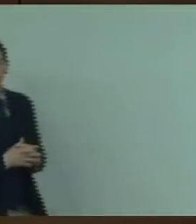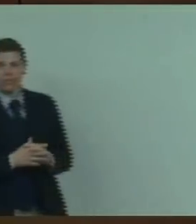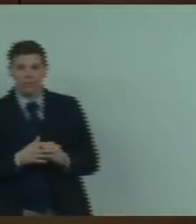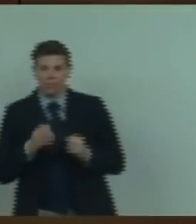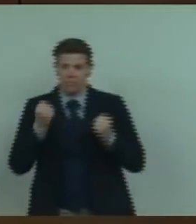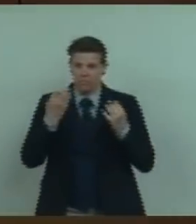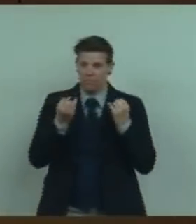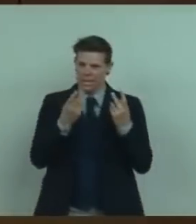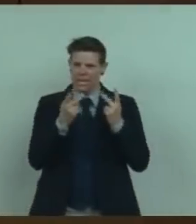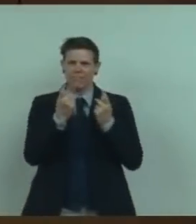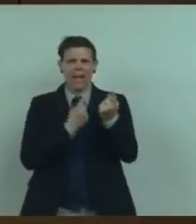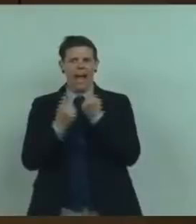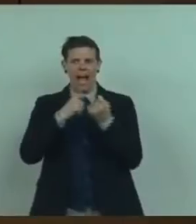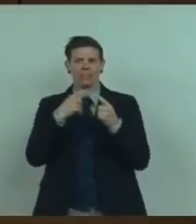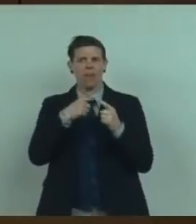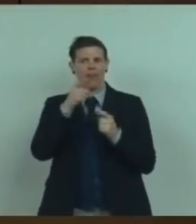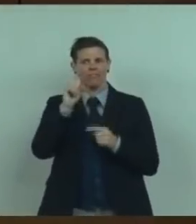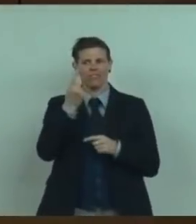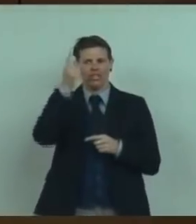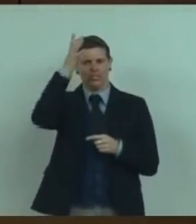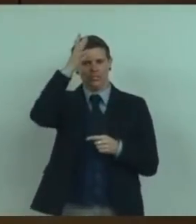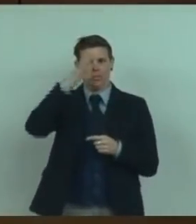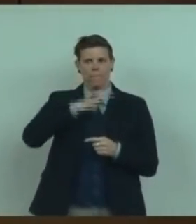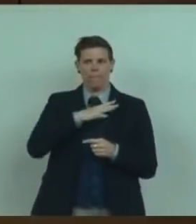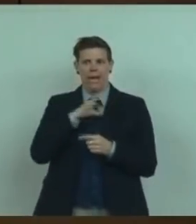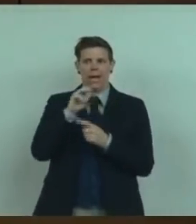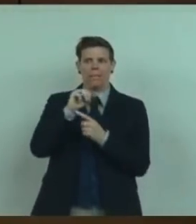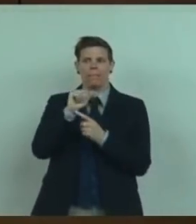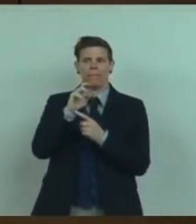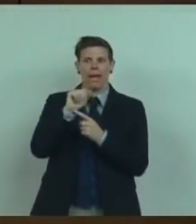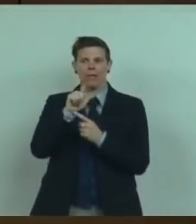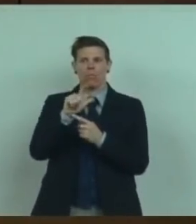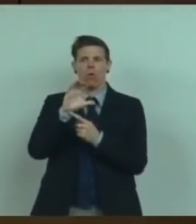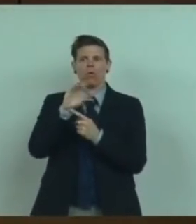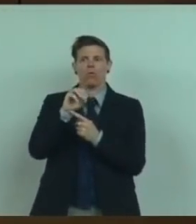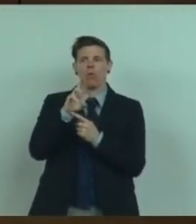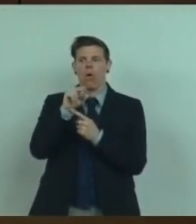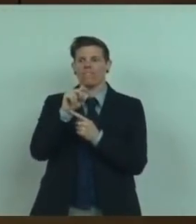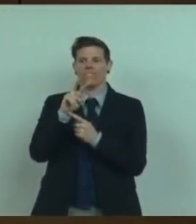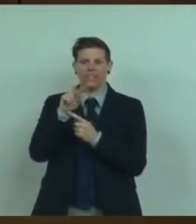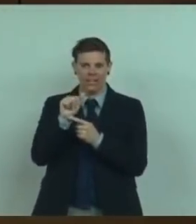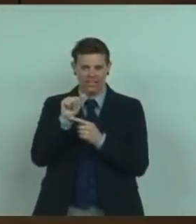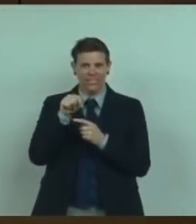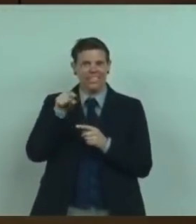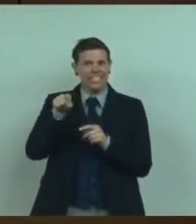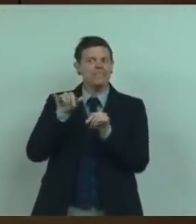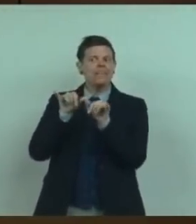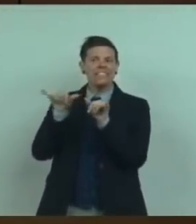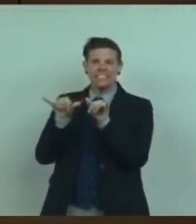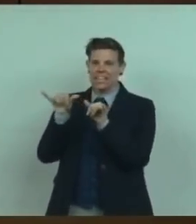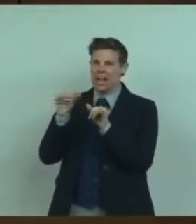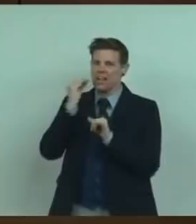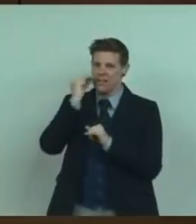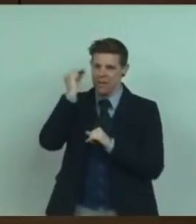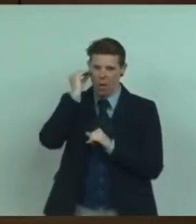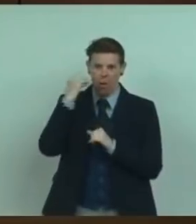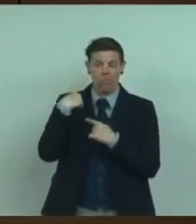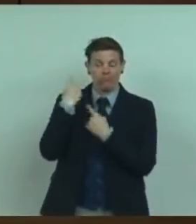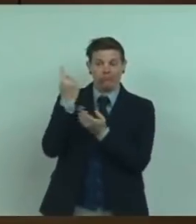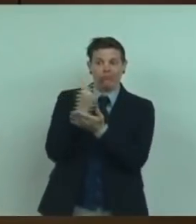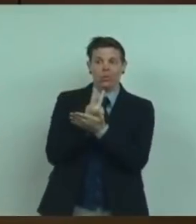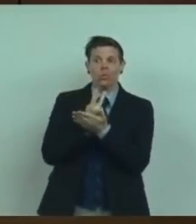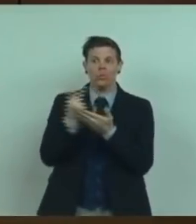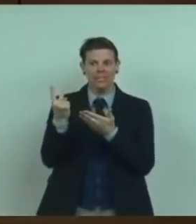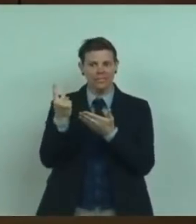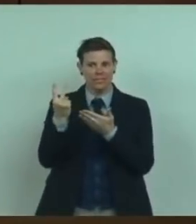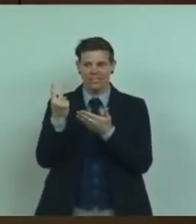Cordova, he's been at home for more than 2 weeks. He doesn't go to work. He's had to reduce his workforce, but he's keeping as